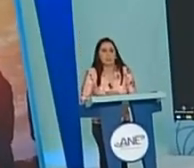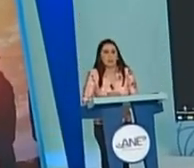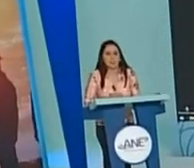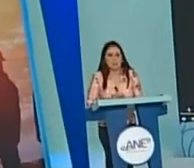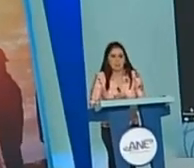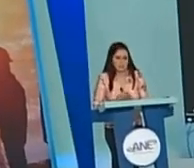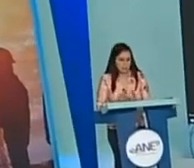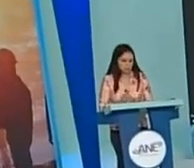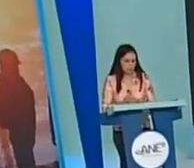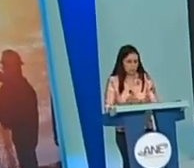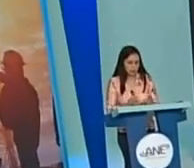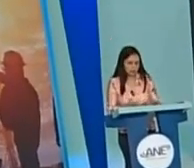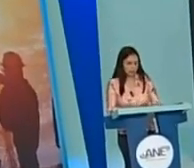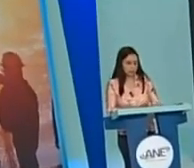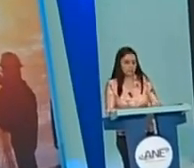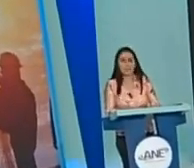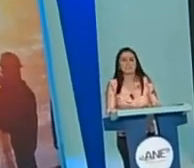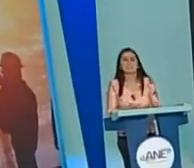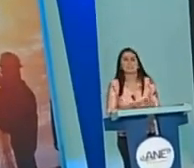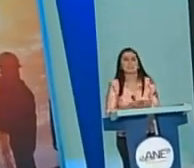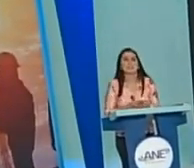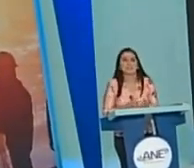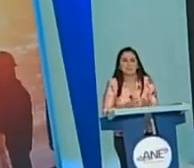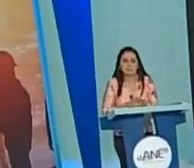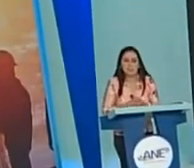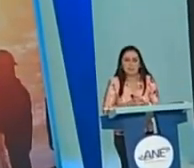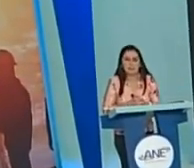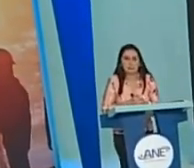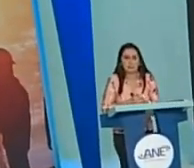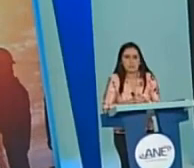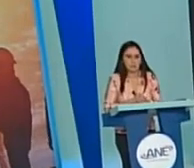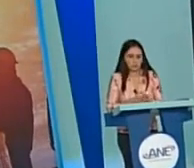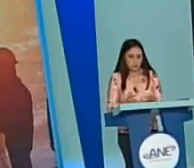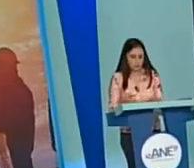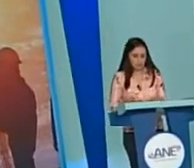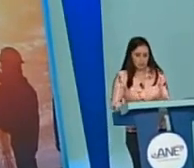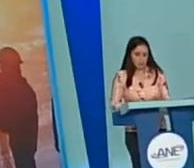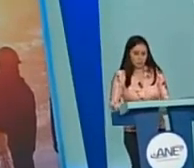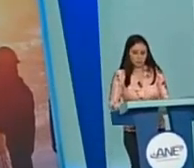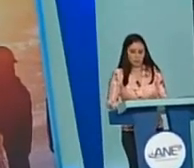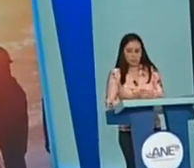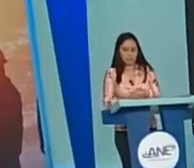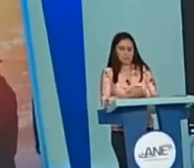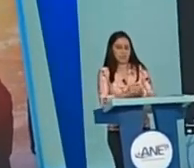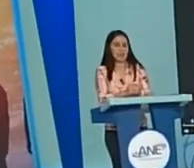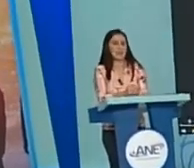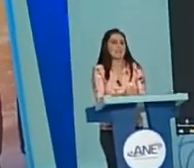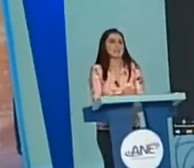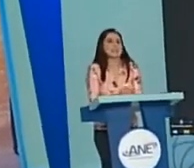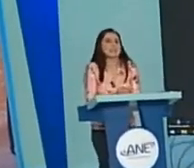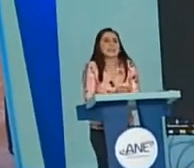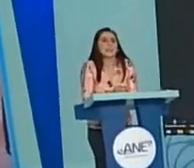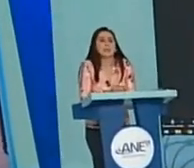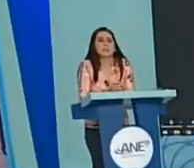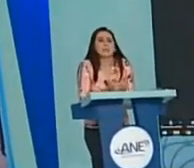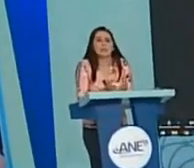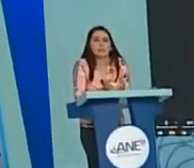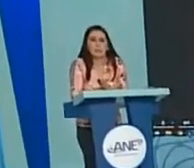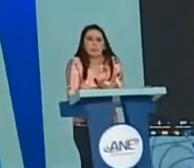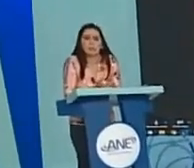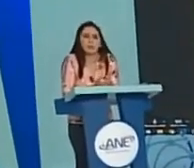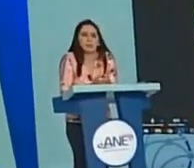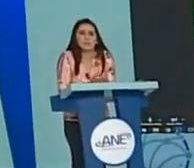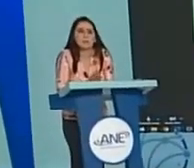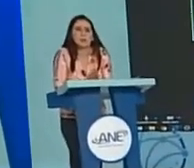if we could start a round of questions with you this last section of the topics that we wish to talk with you.